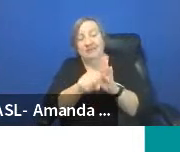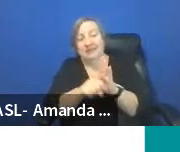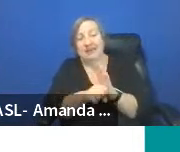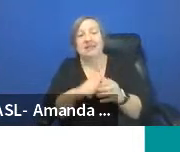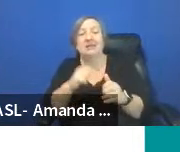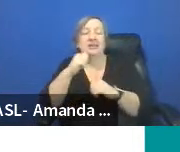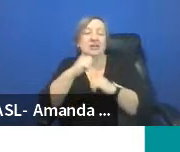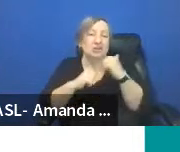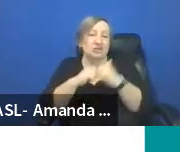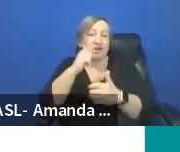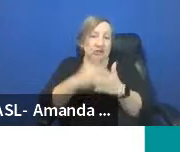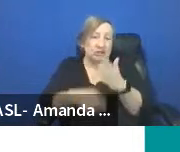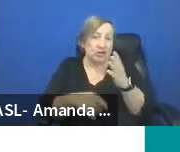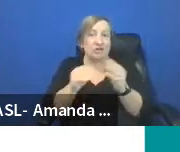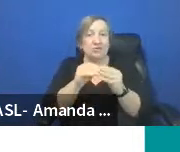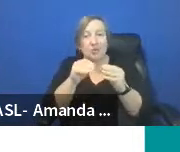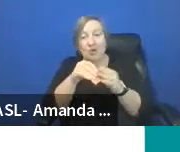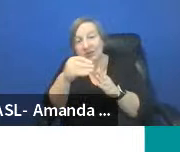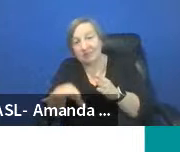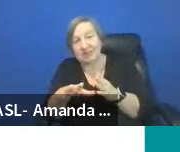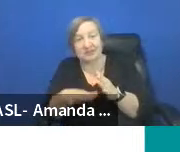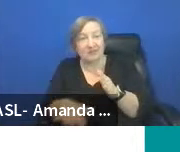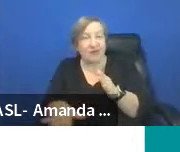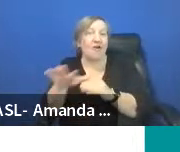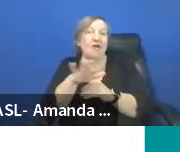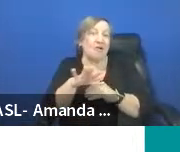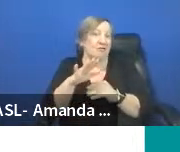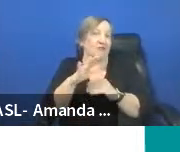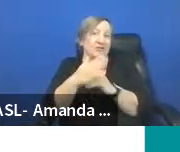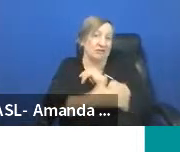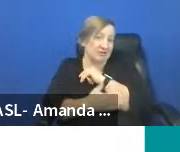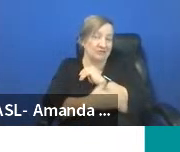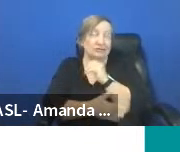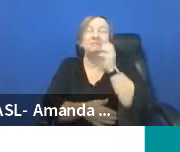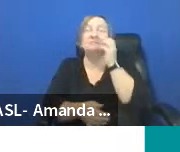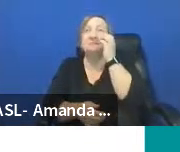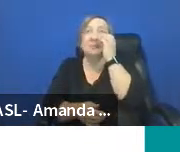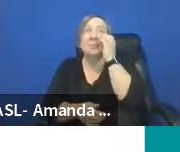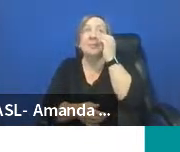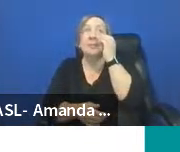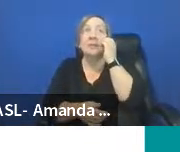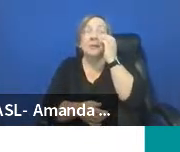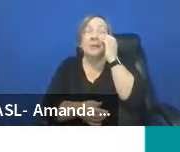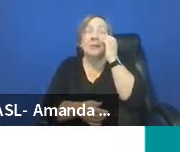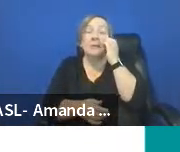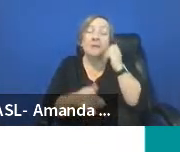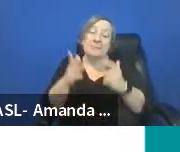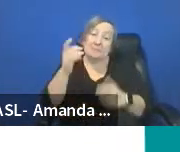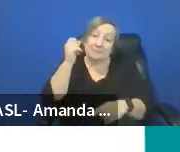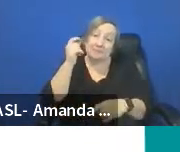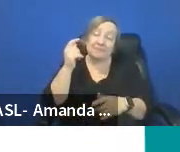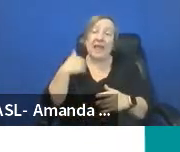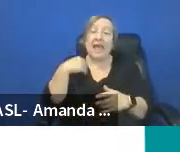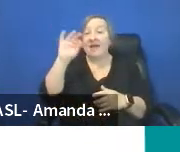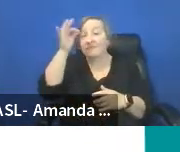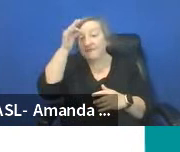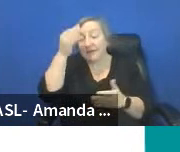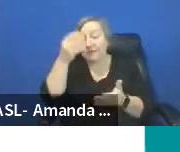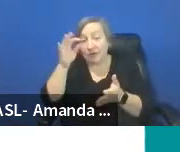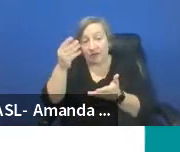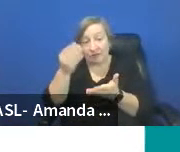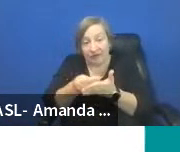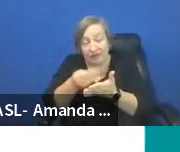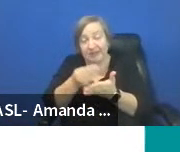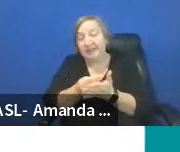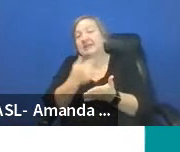increasing. That's happening on projects nationwide. There is, while there is federal funding, and we are